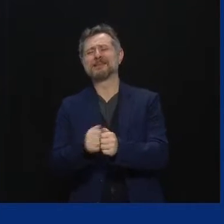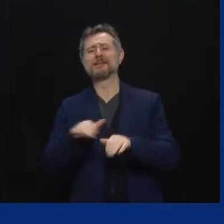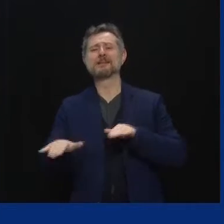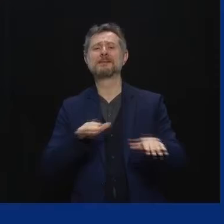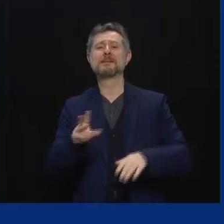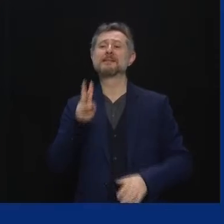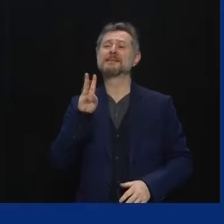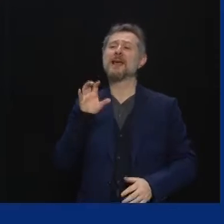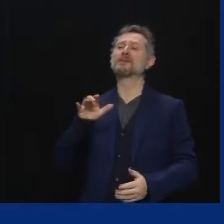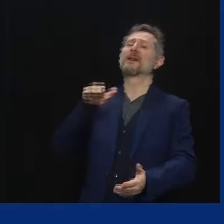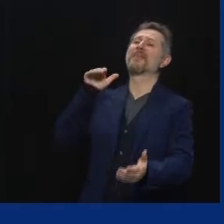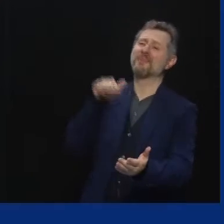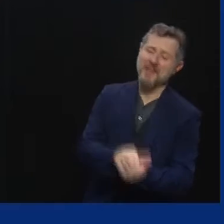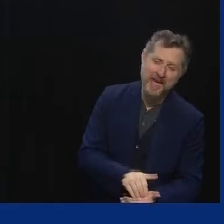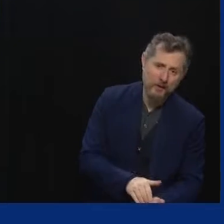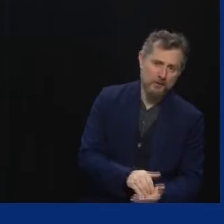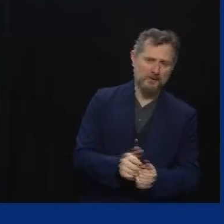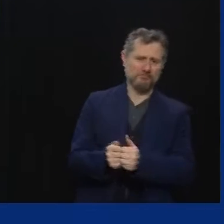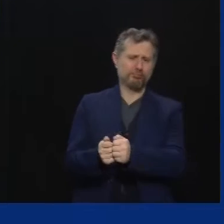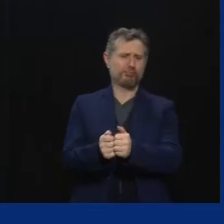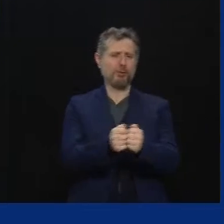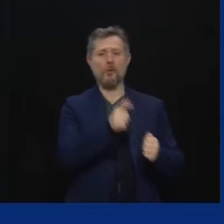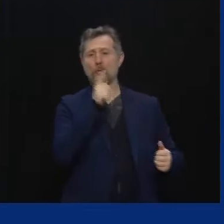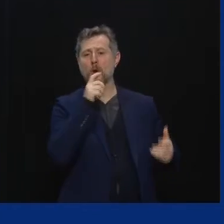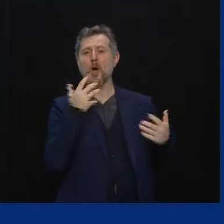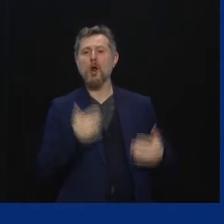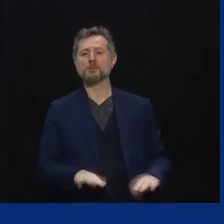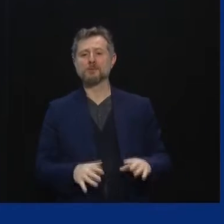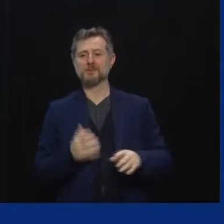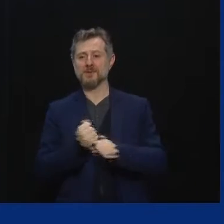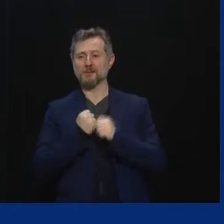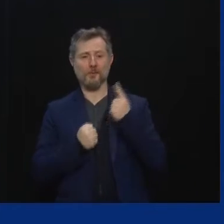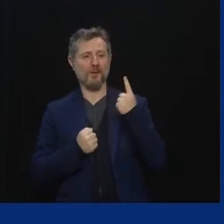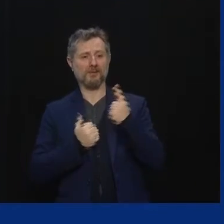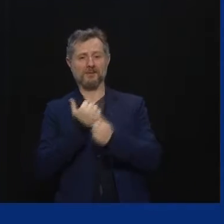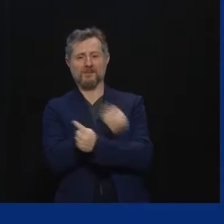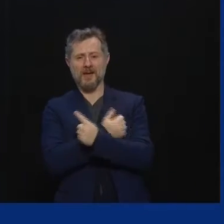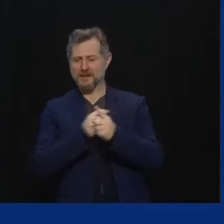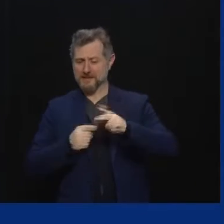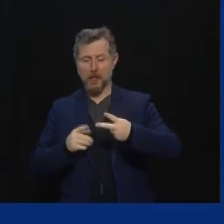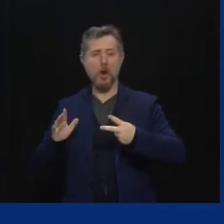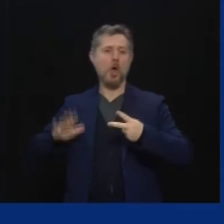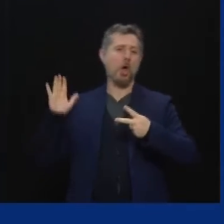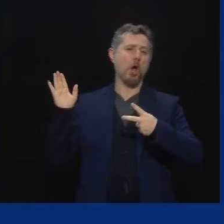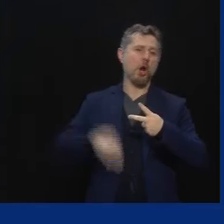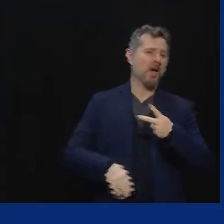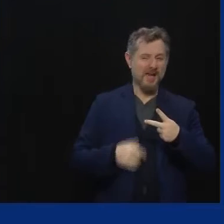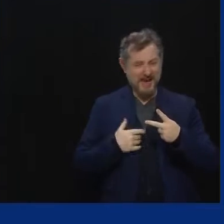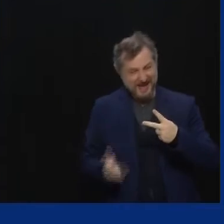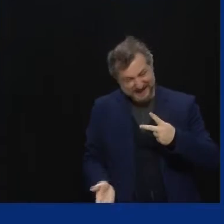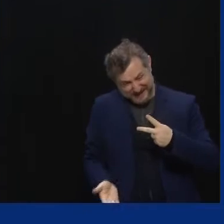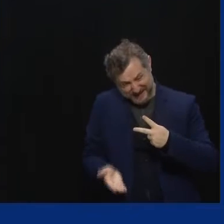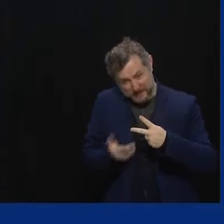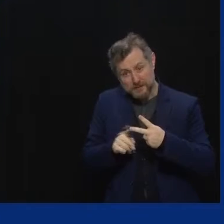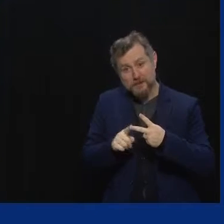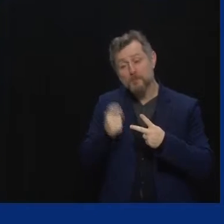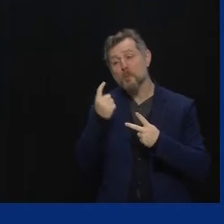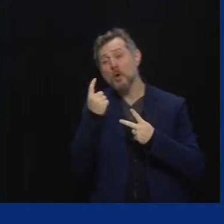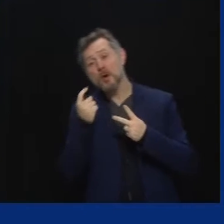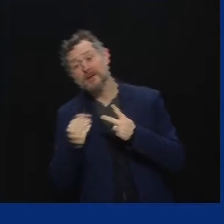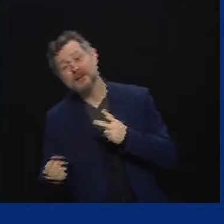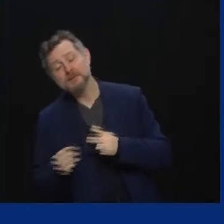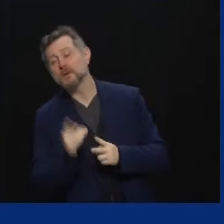to people who had received their one dose but did not get the second one. That one dose does not do the